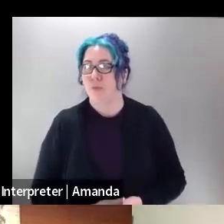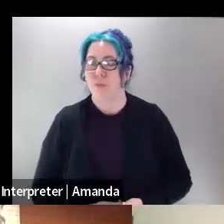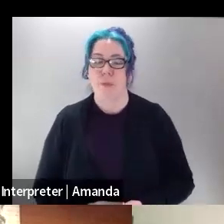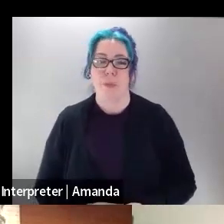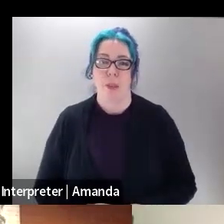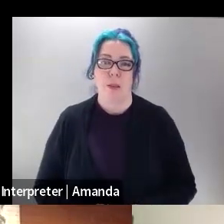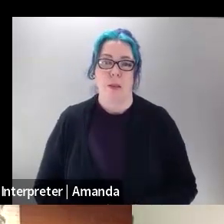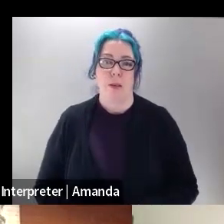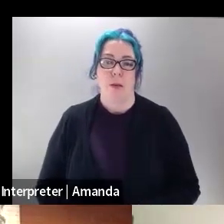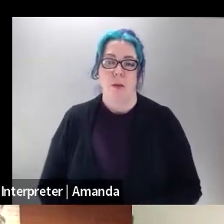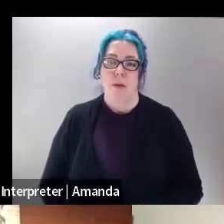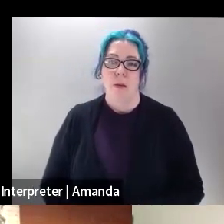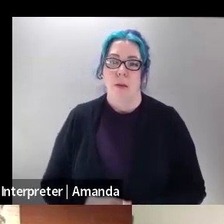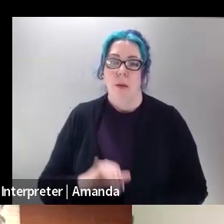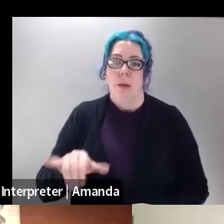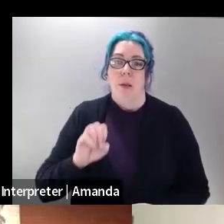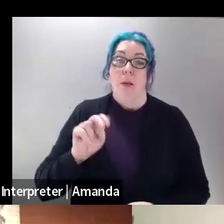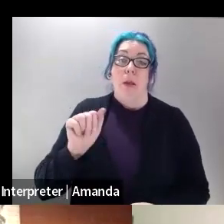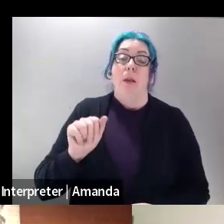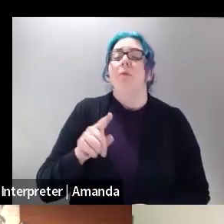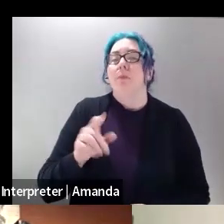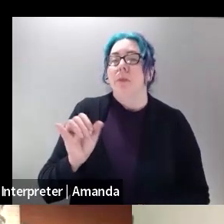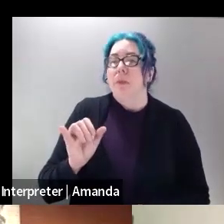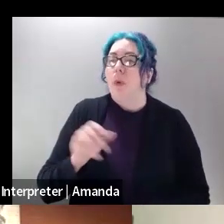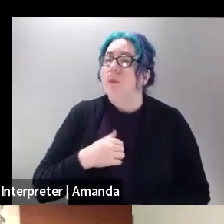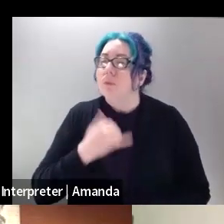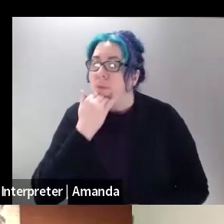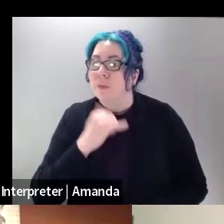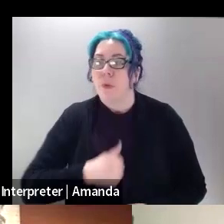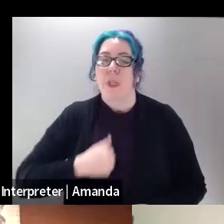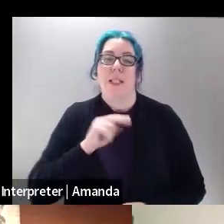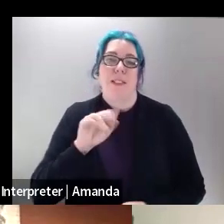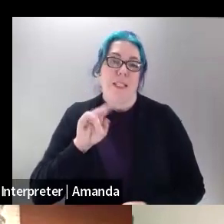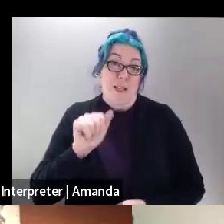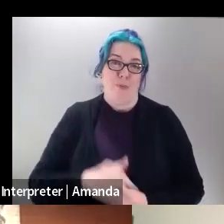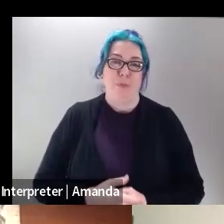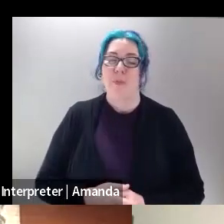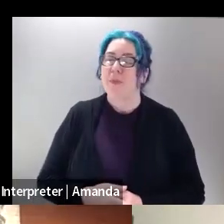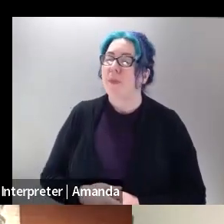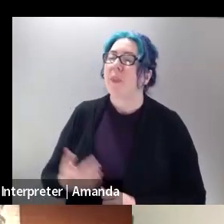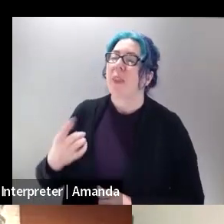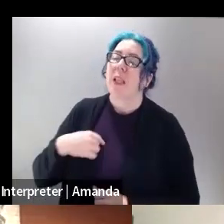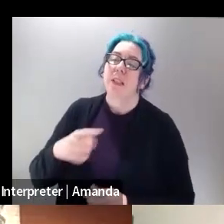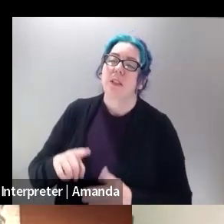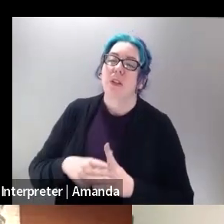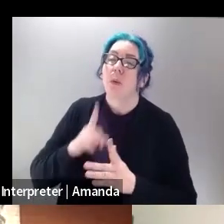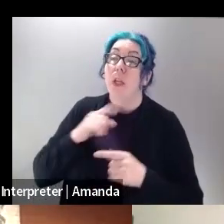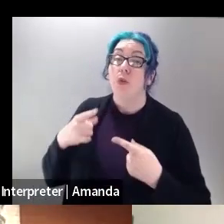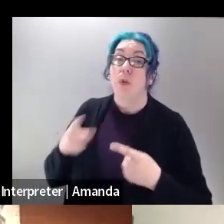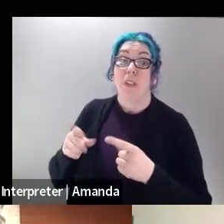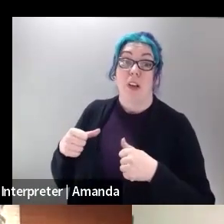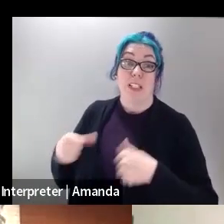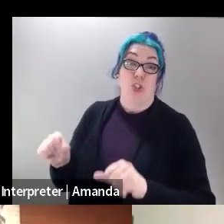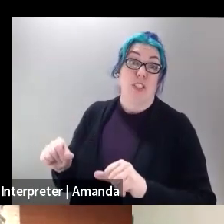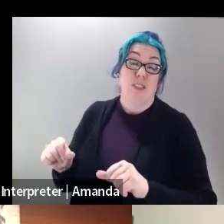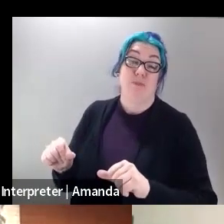Similar to Daryl, like it starts really with like how we accommodate them in auditions.